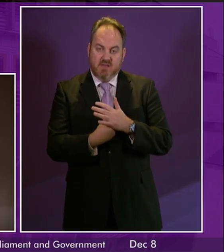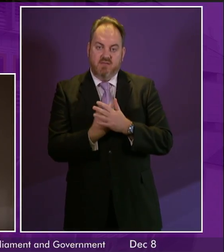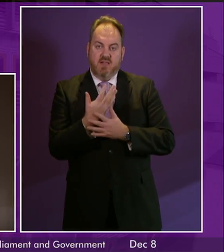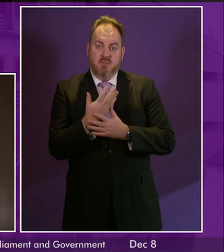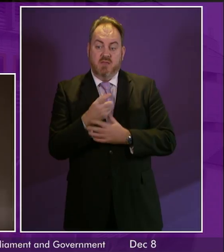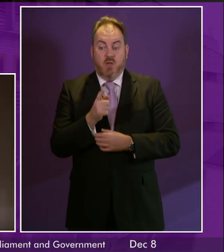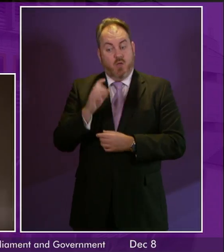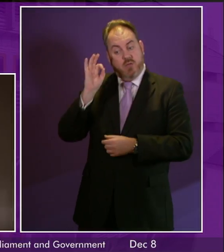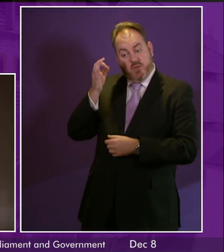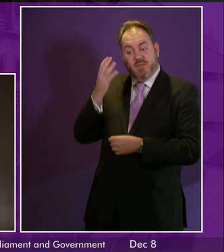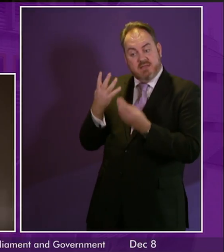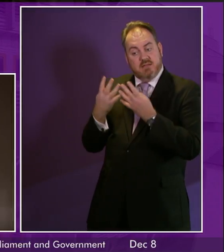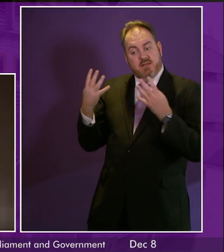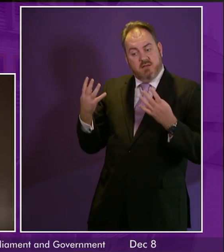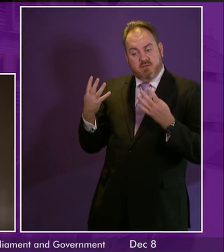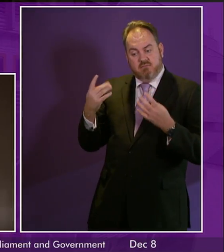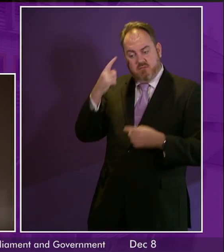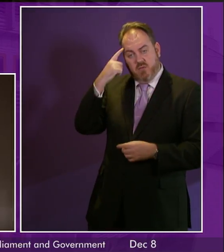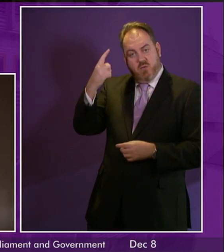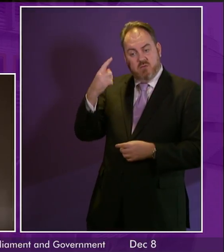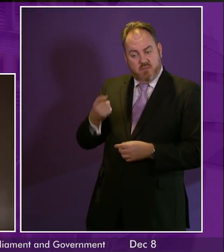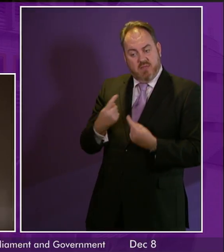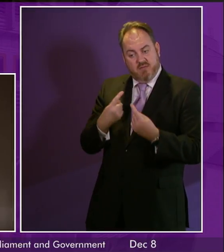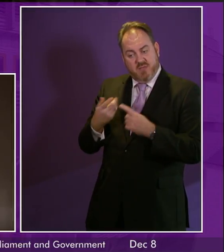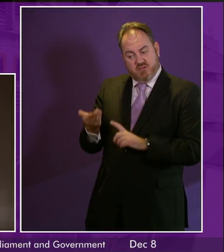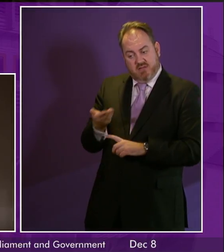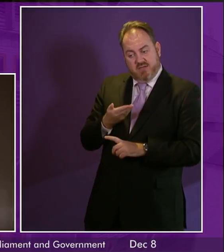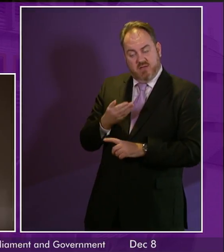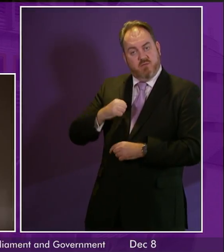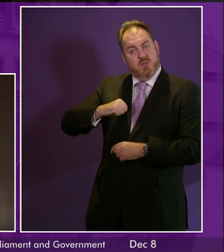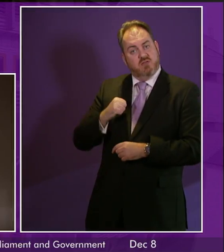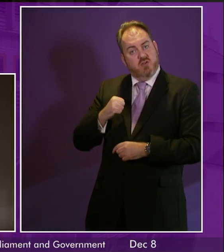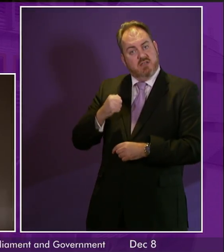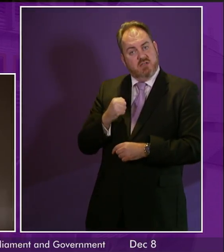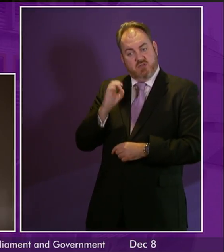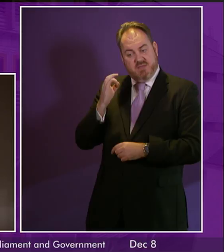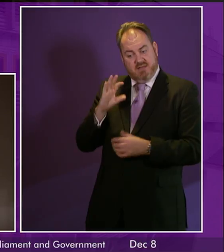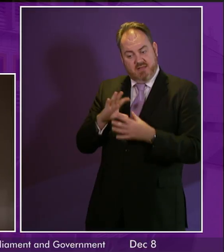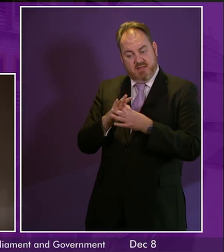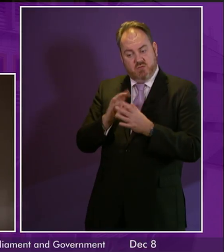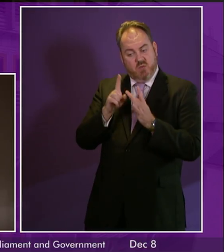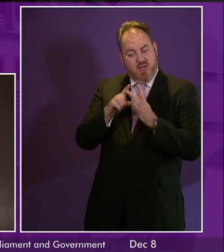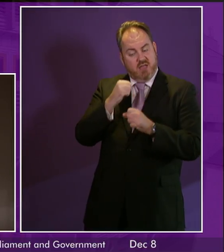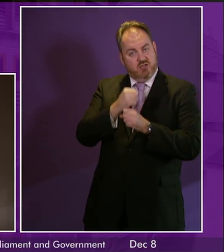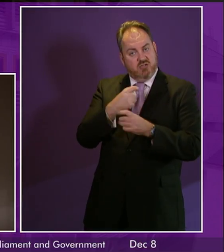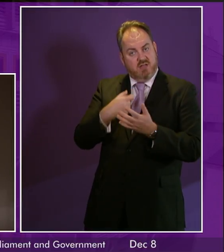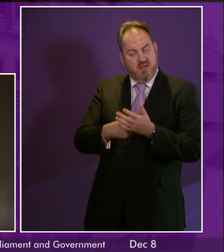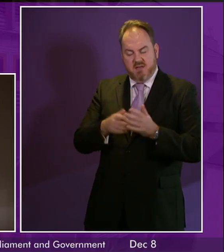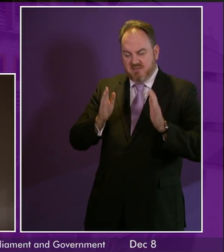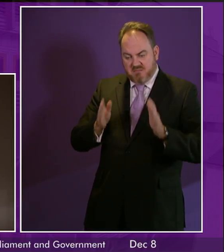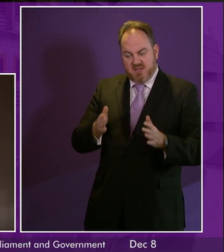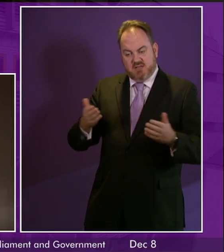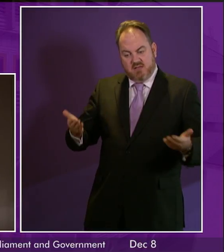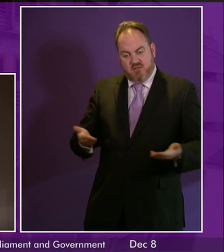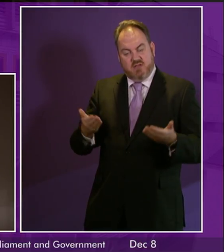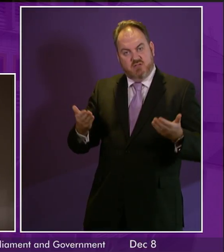committee recommended that the information provided by the Scottish Government with regard to IGR must enable